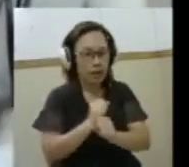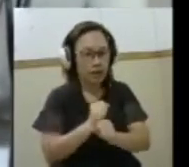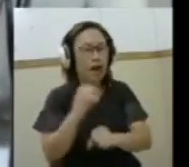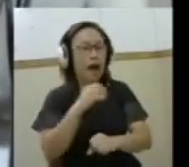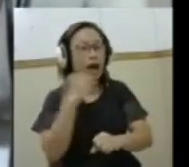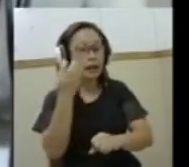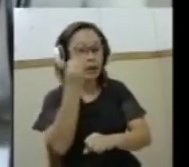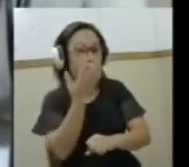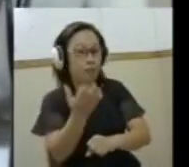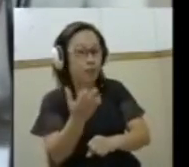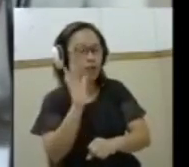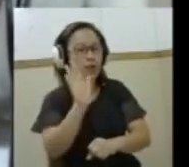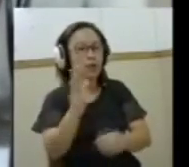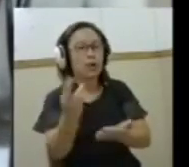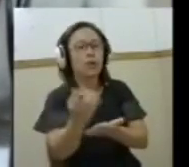research.